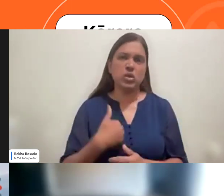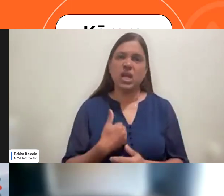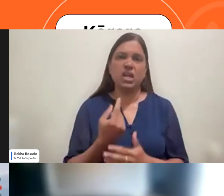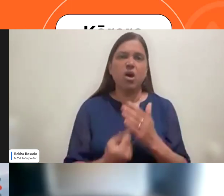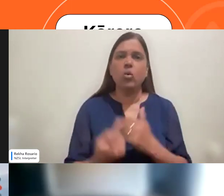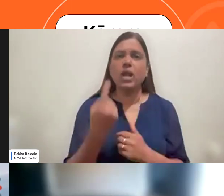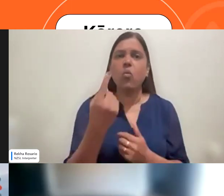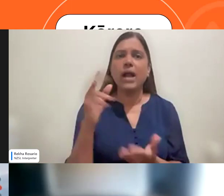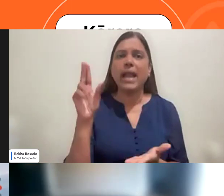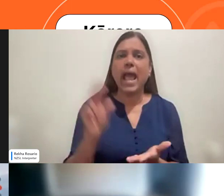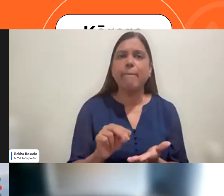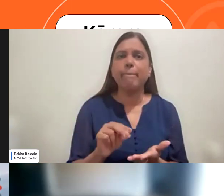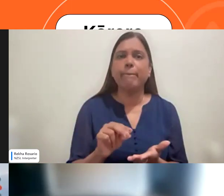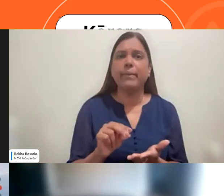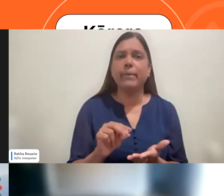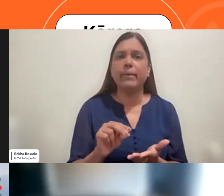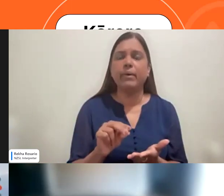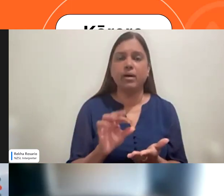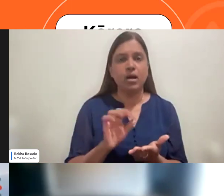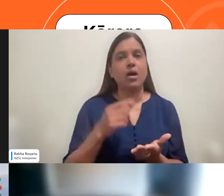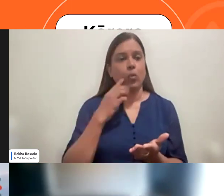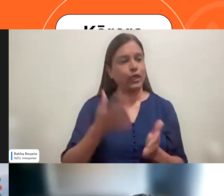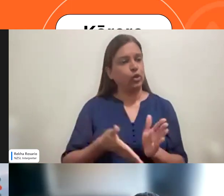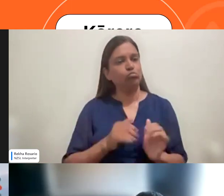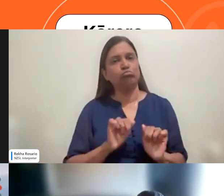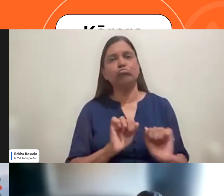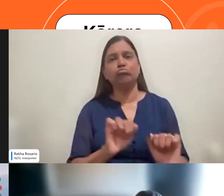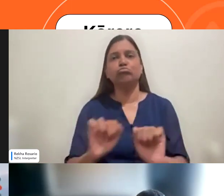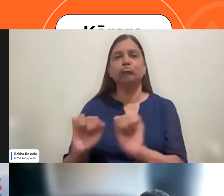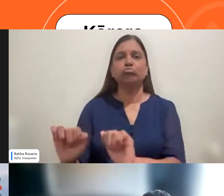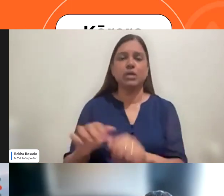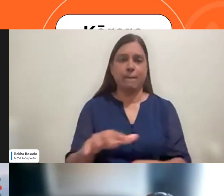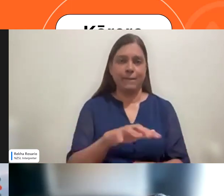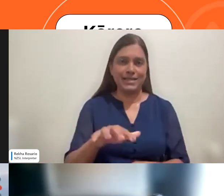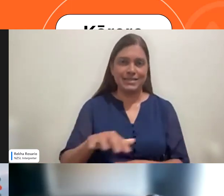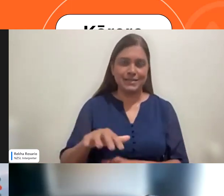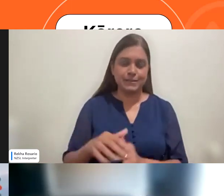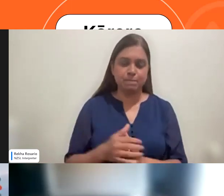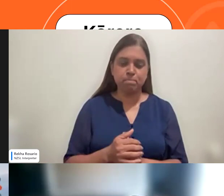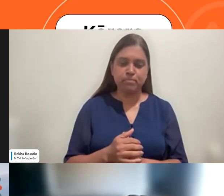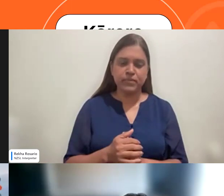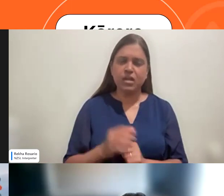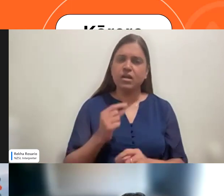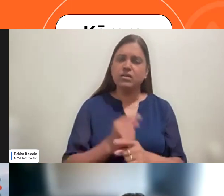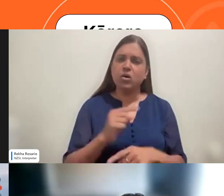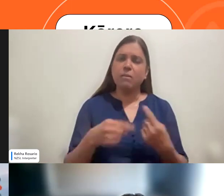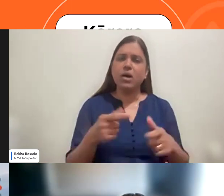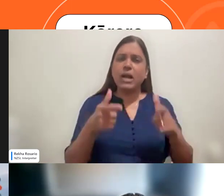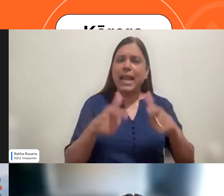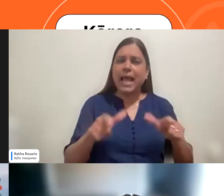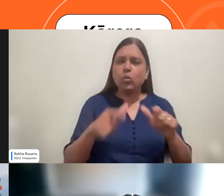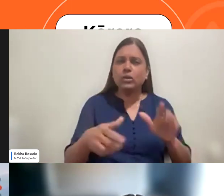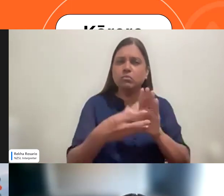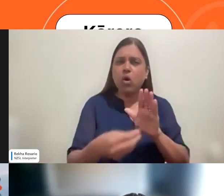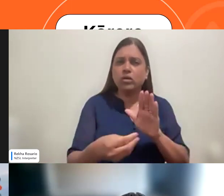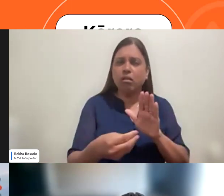new places. We're also adding a large language model, or these ChatGPT features, so that